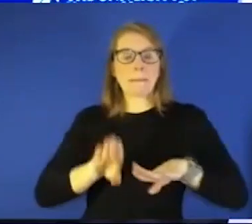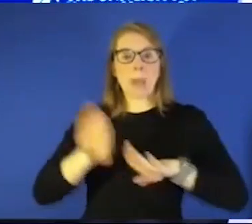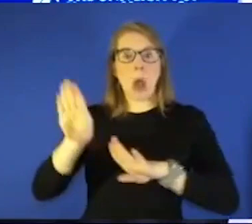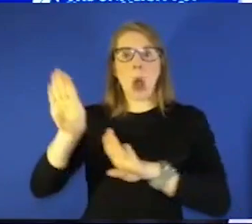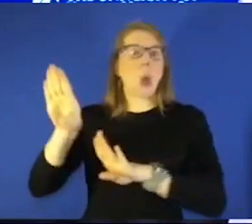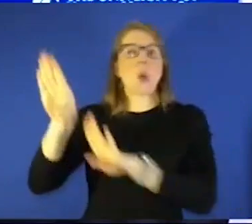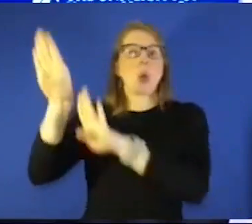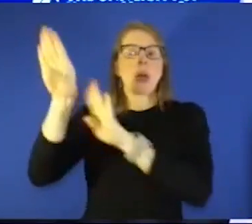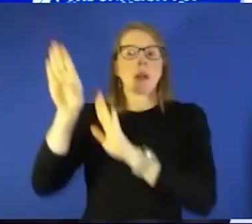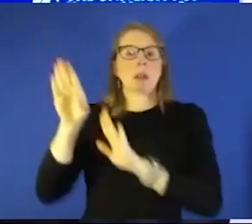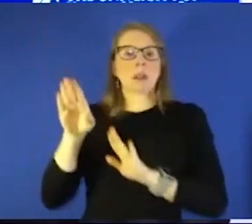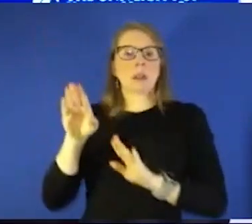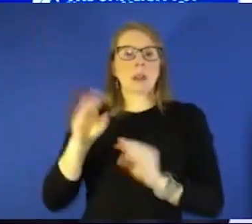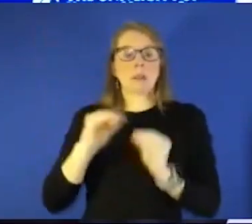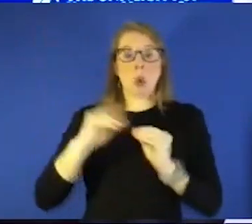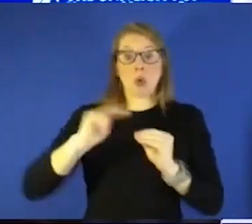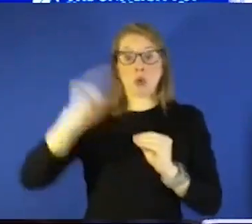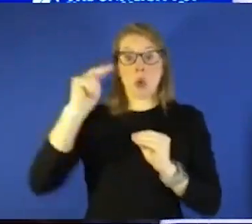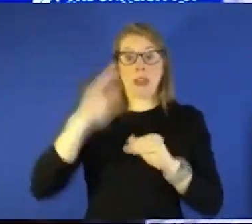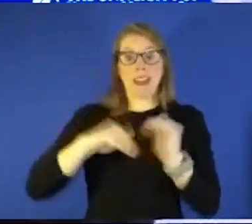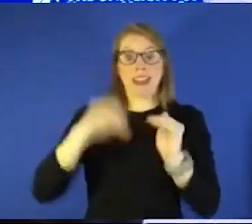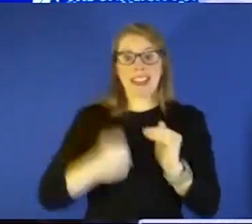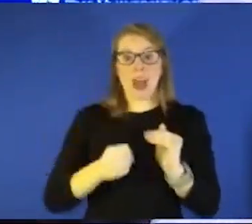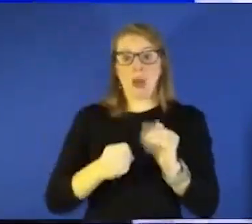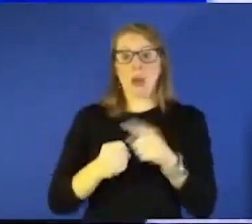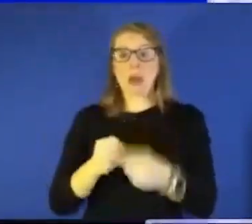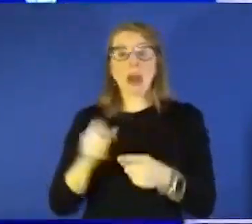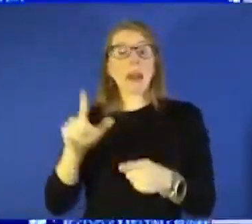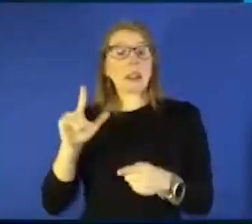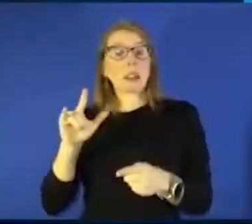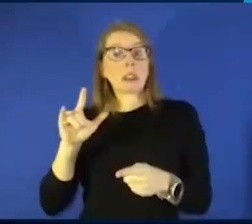more north than south. But we can start with Dr. Hayes, Lisa, and talk to us a